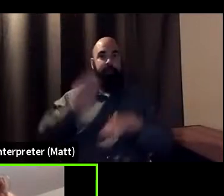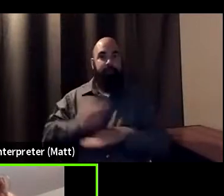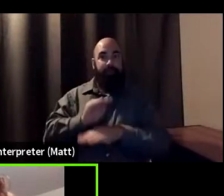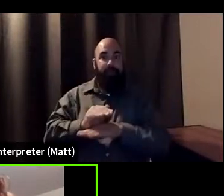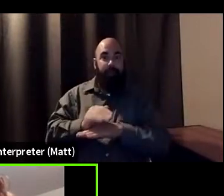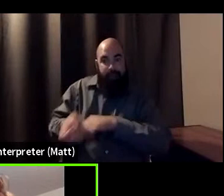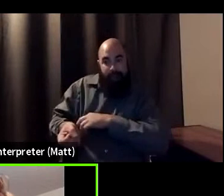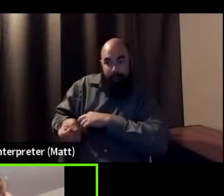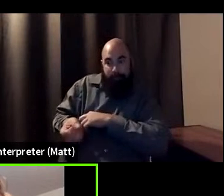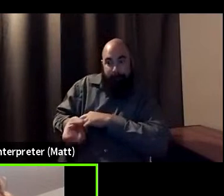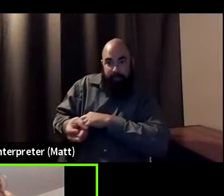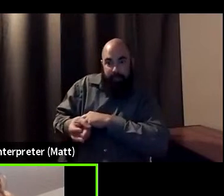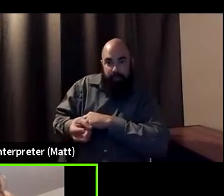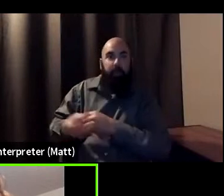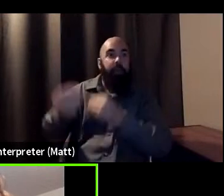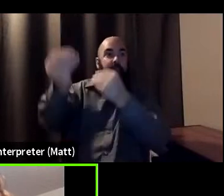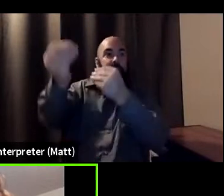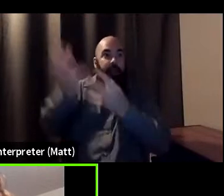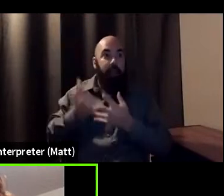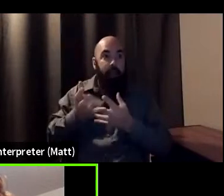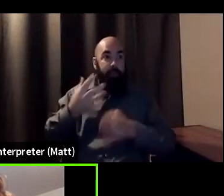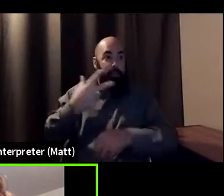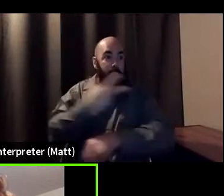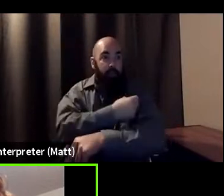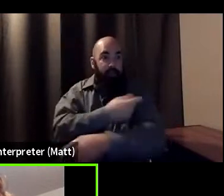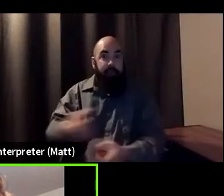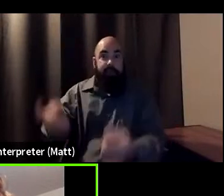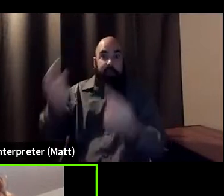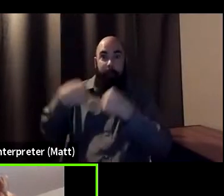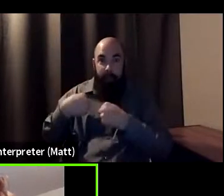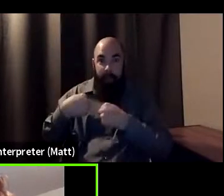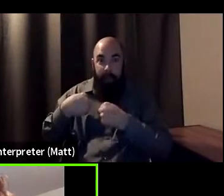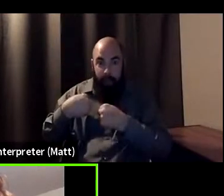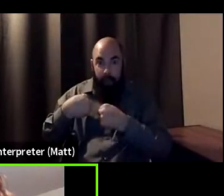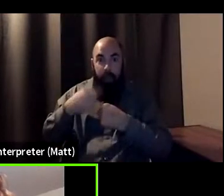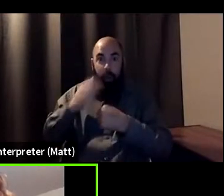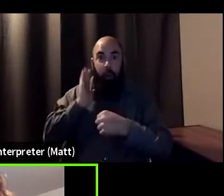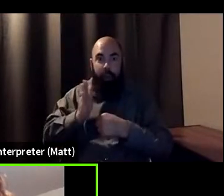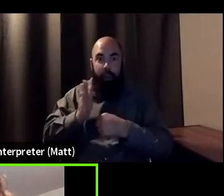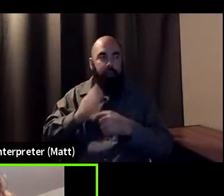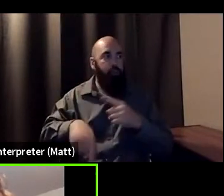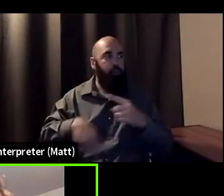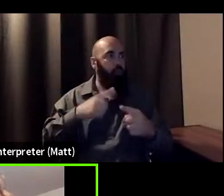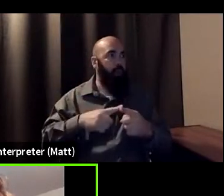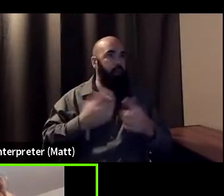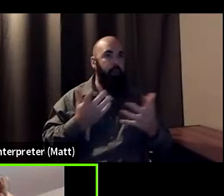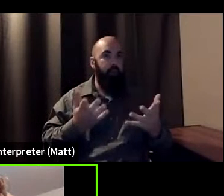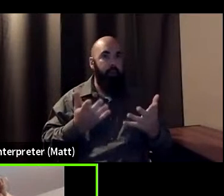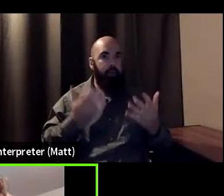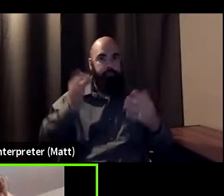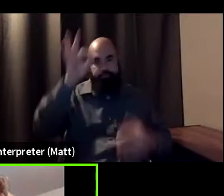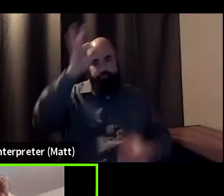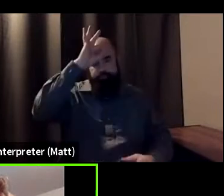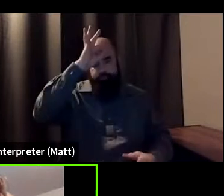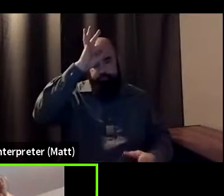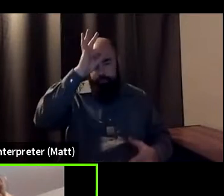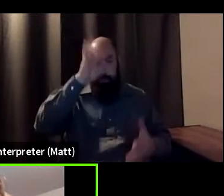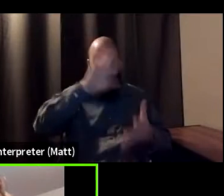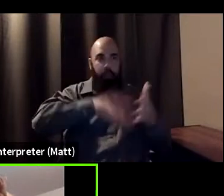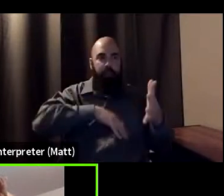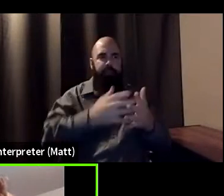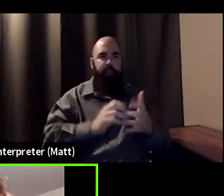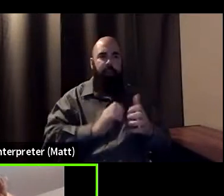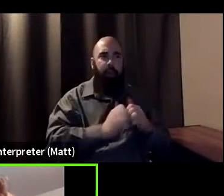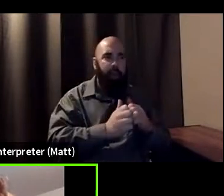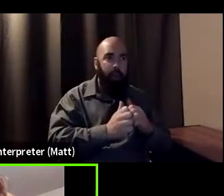5,000 doses of Johnson & Johnson, but I did not know when I was going to get it. So obviously you can't schedule until you know when. On Monday,